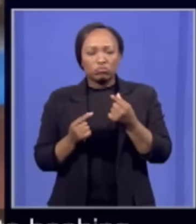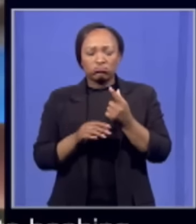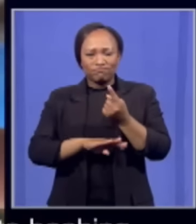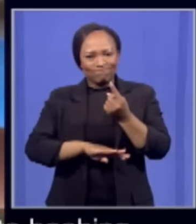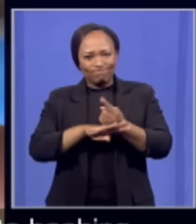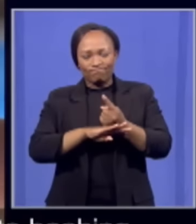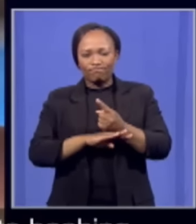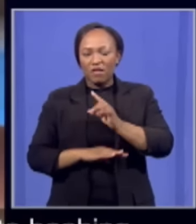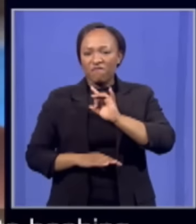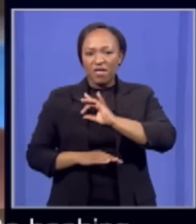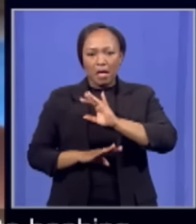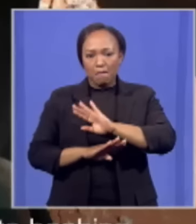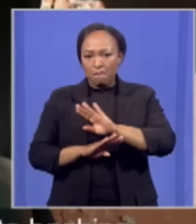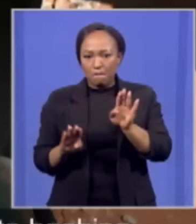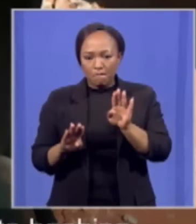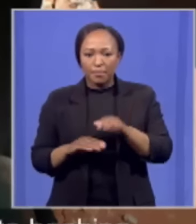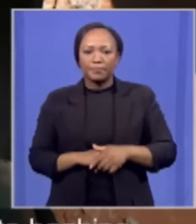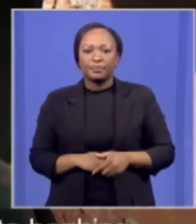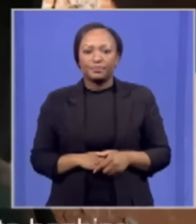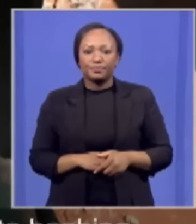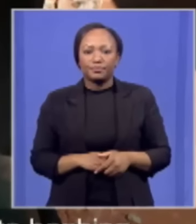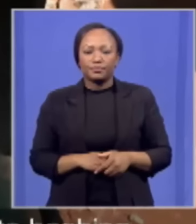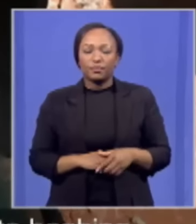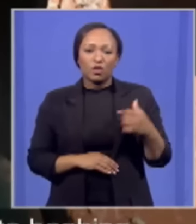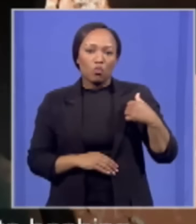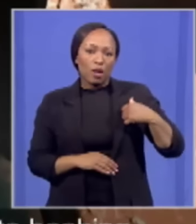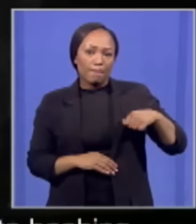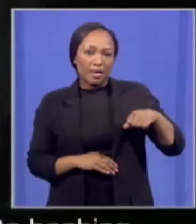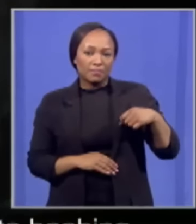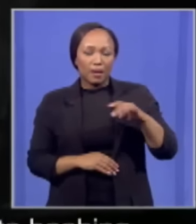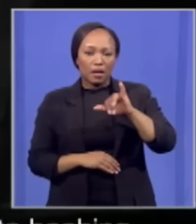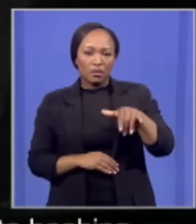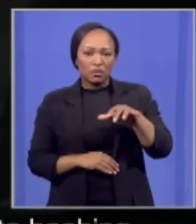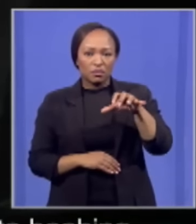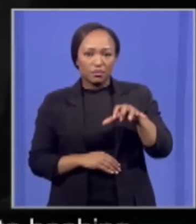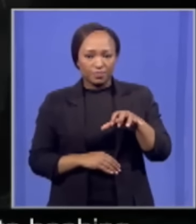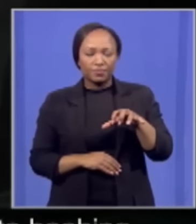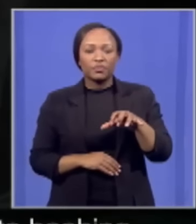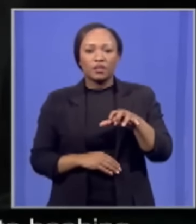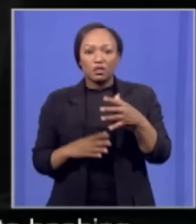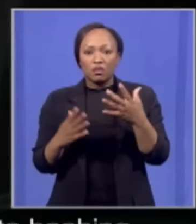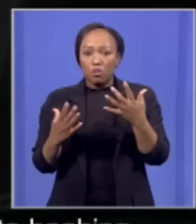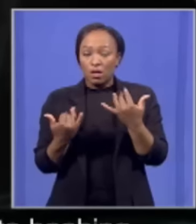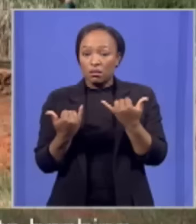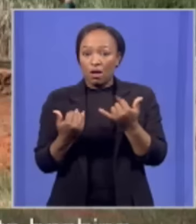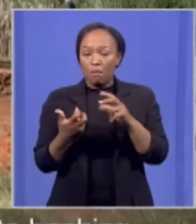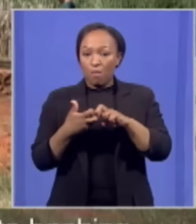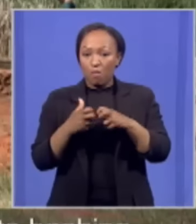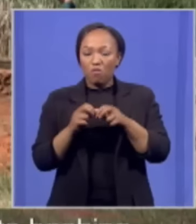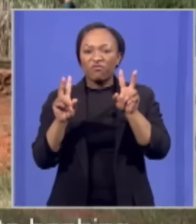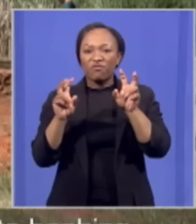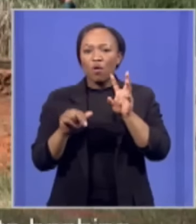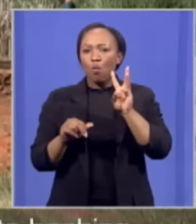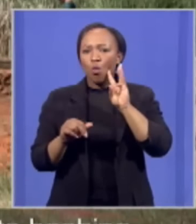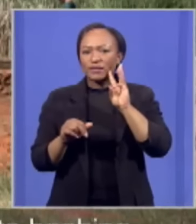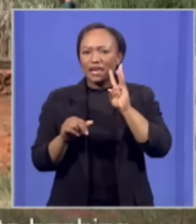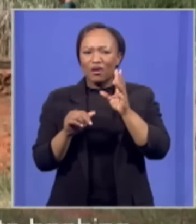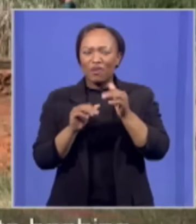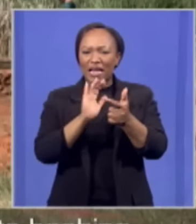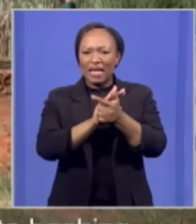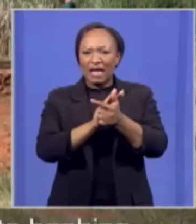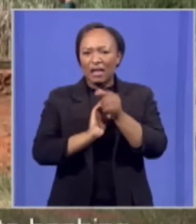or contradiction. Seno se diragala fa masepala wa Johannesburg a samagane le mathata a dikgokaganyo tsa metsi tse di seng mo